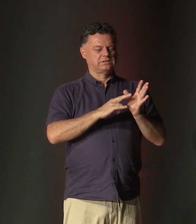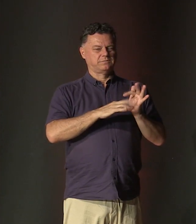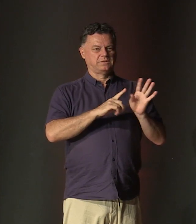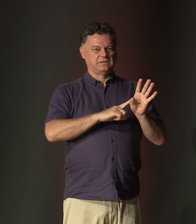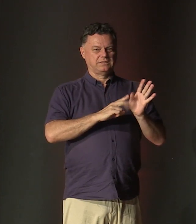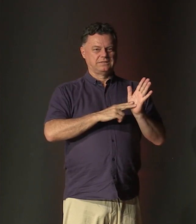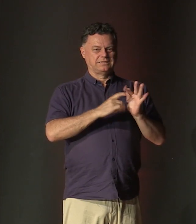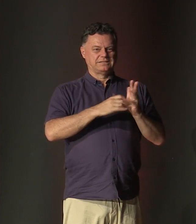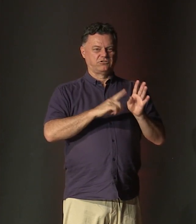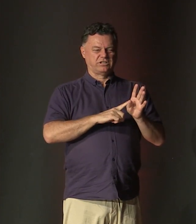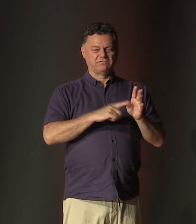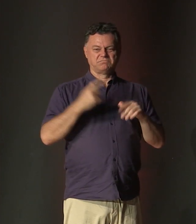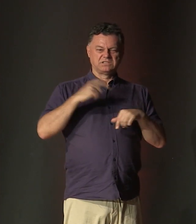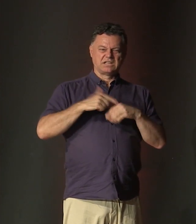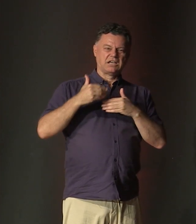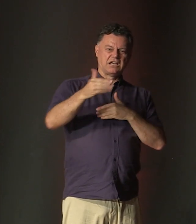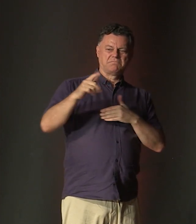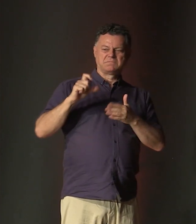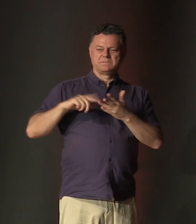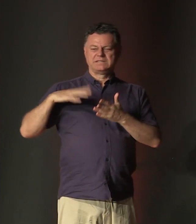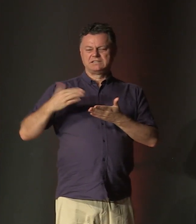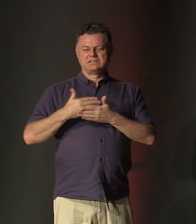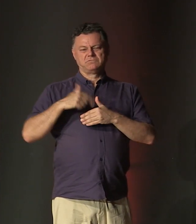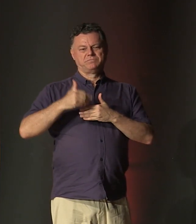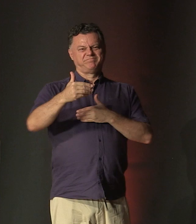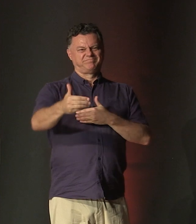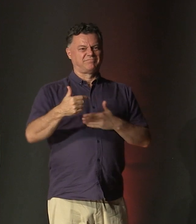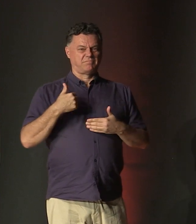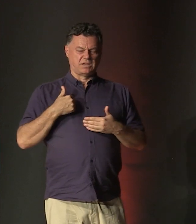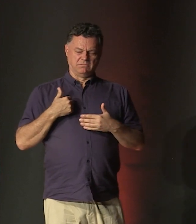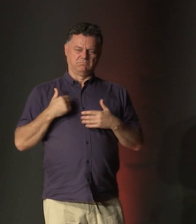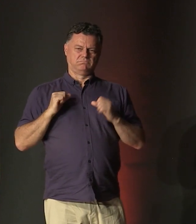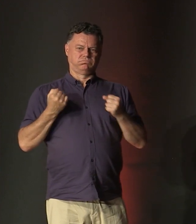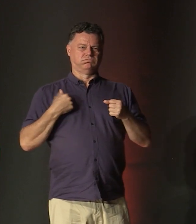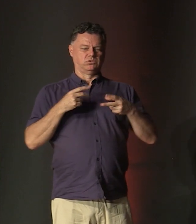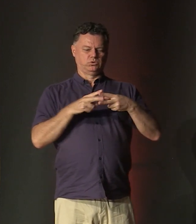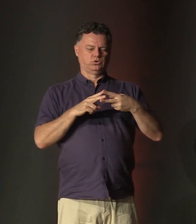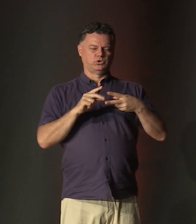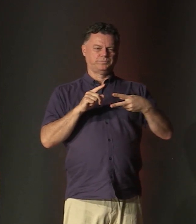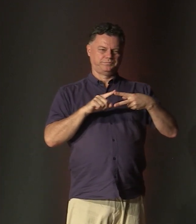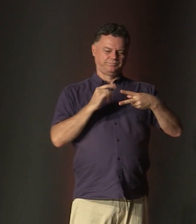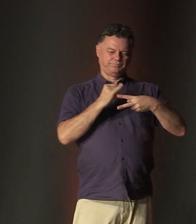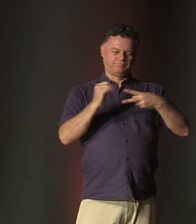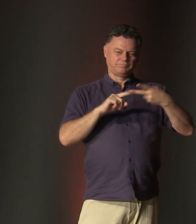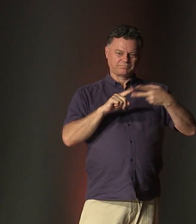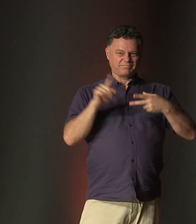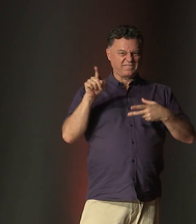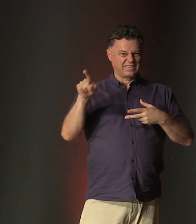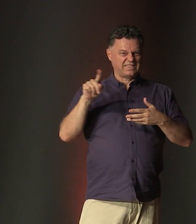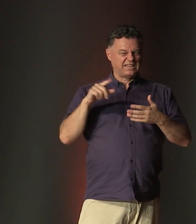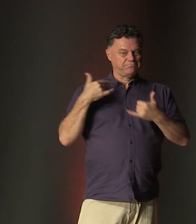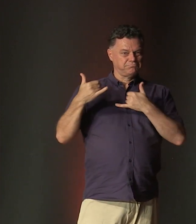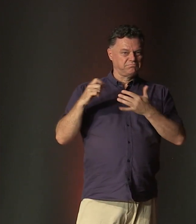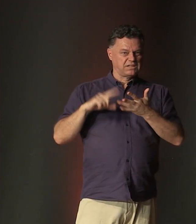2 problems with that. The first is that if the company can say that they're still using your information